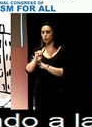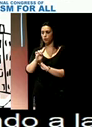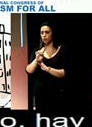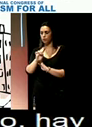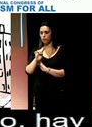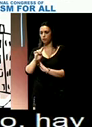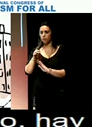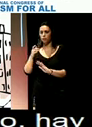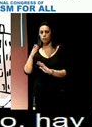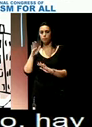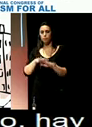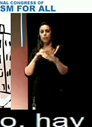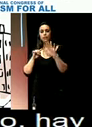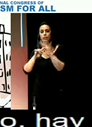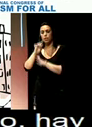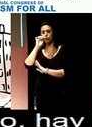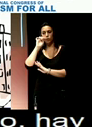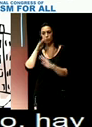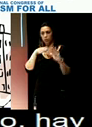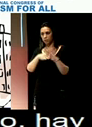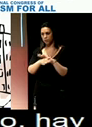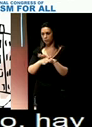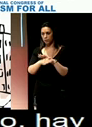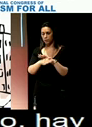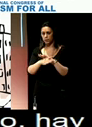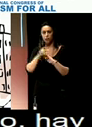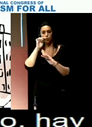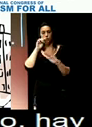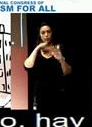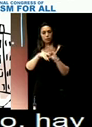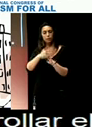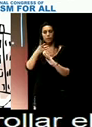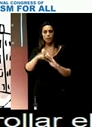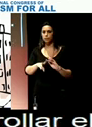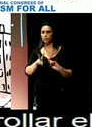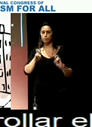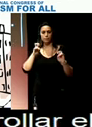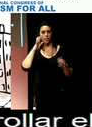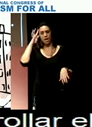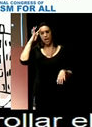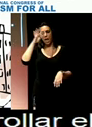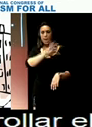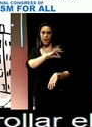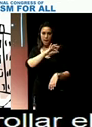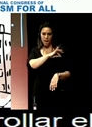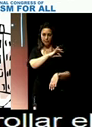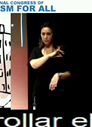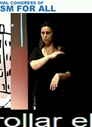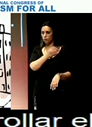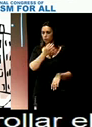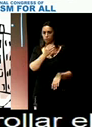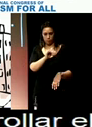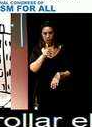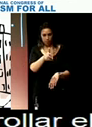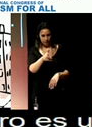accessible tourism. First of all, it's an ethical issue, and there are right reasons for developing